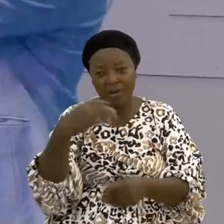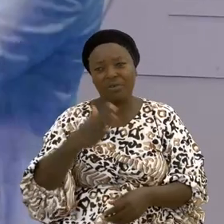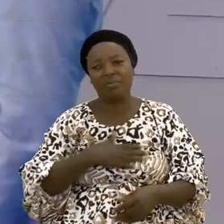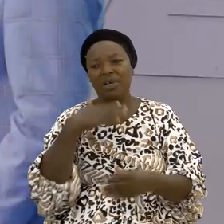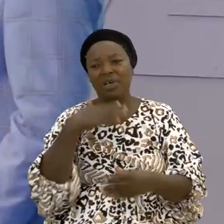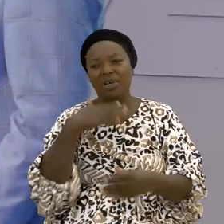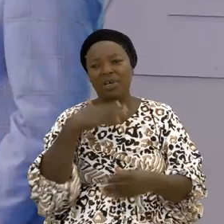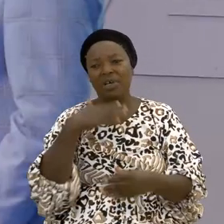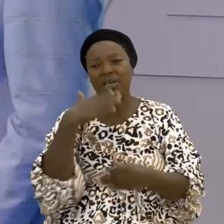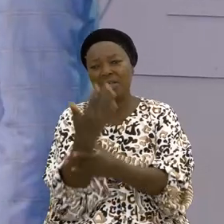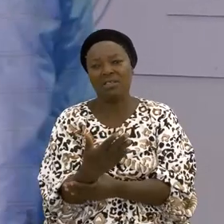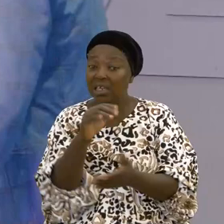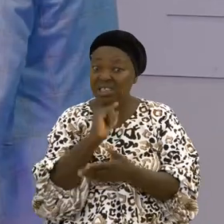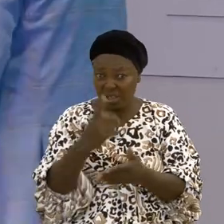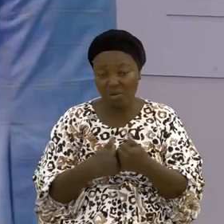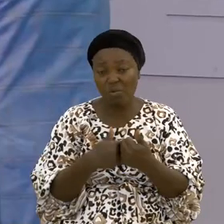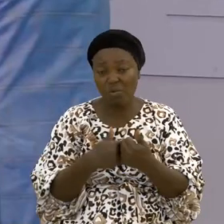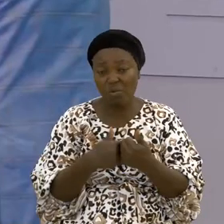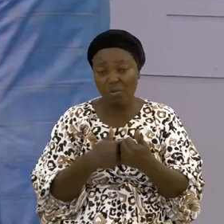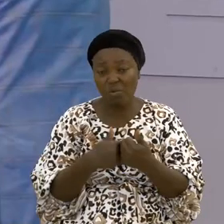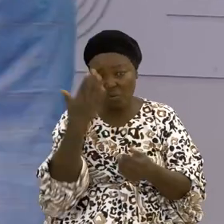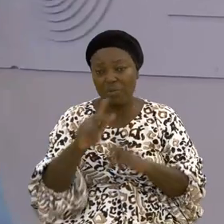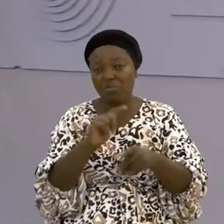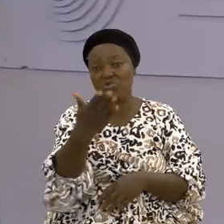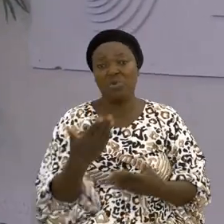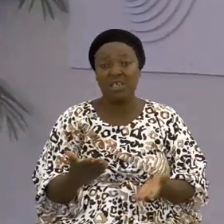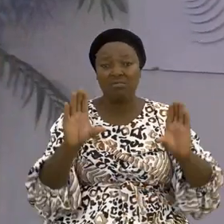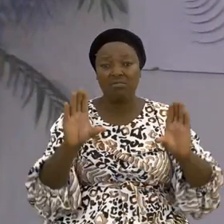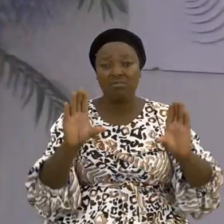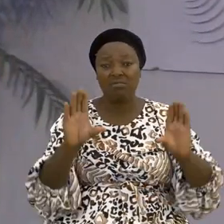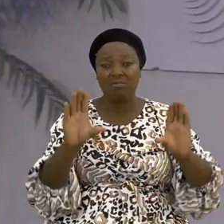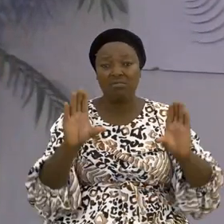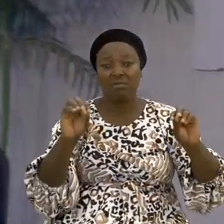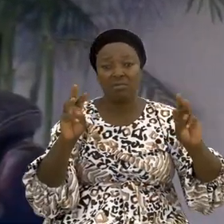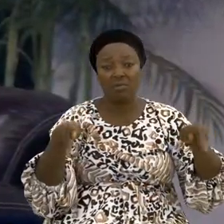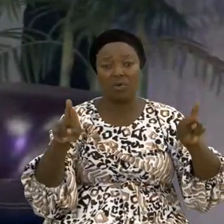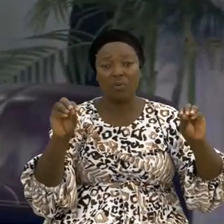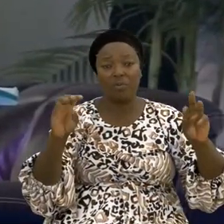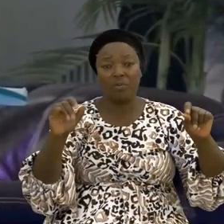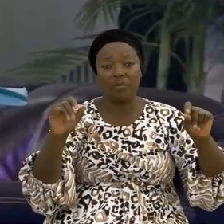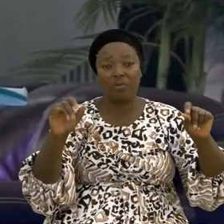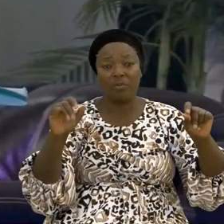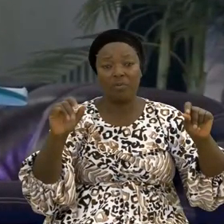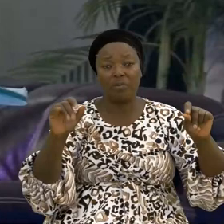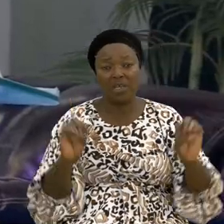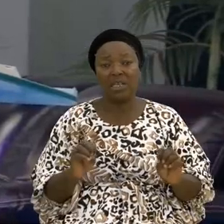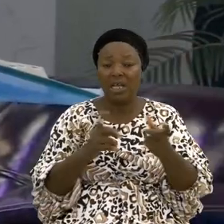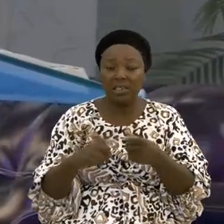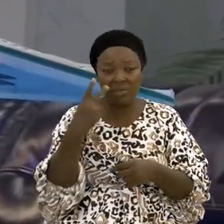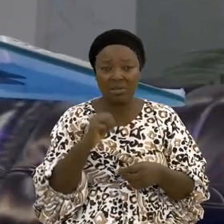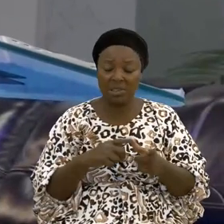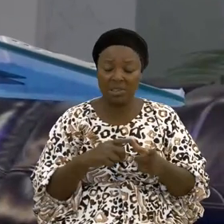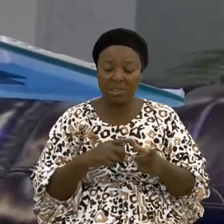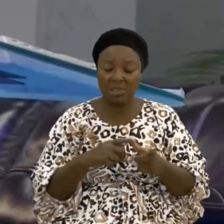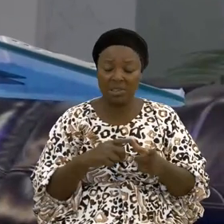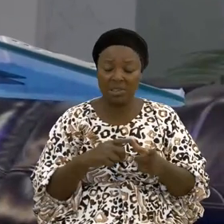hands? That's why people compromise. When, you know, you confront people or people confront you and they say, I don't